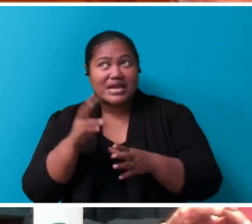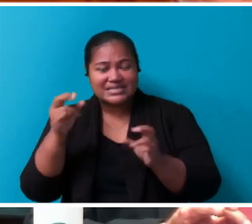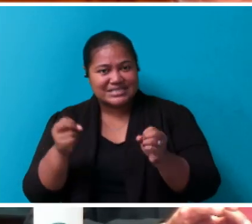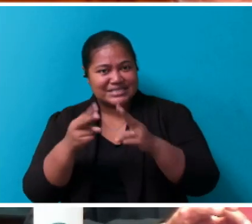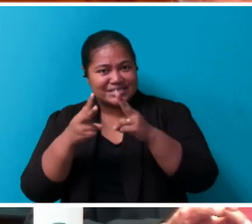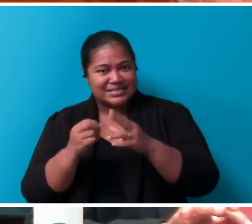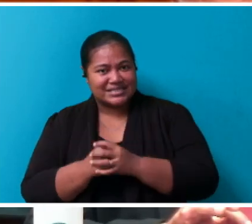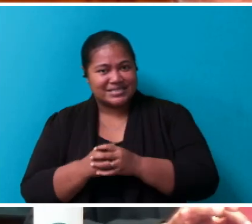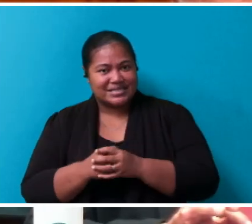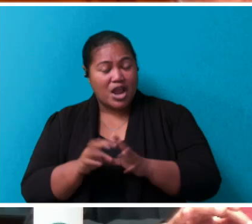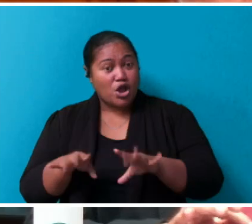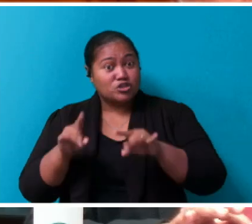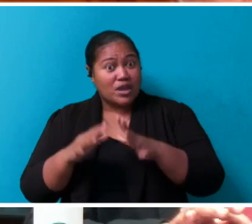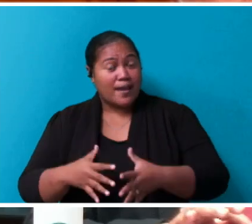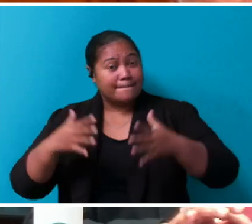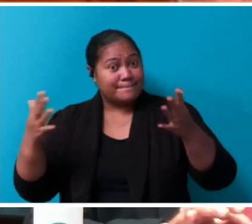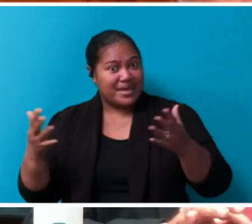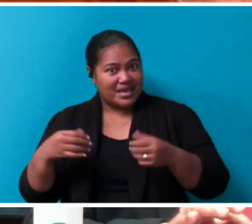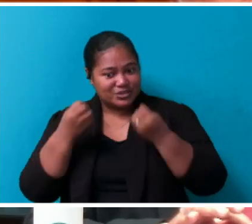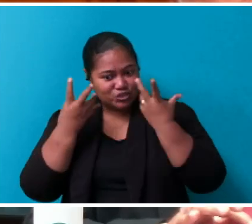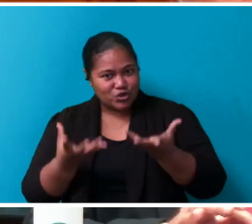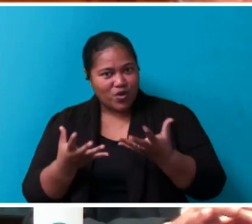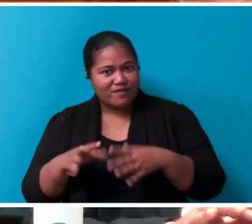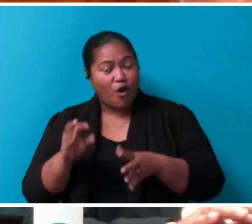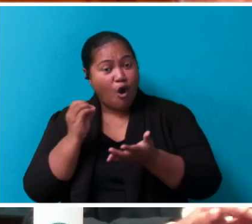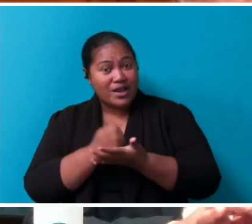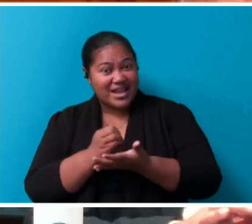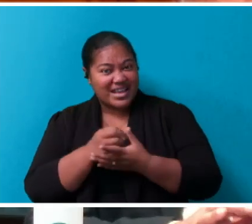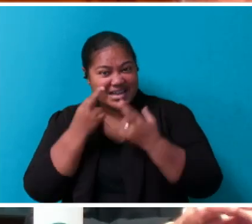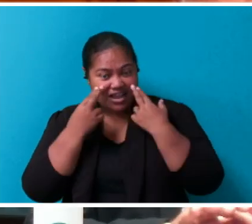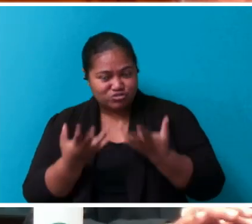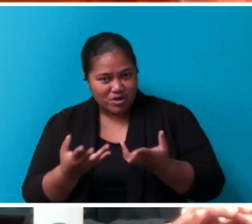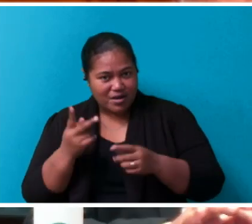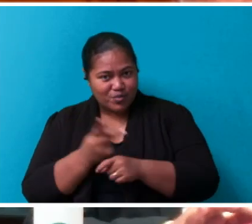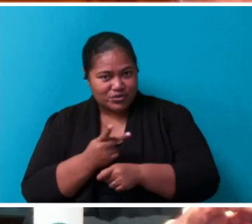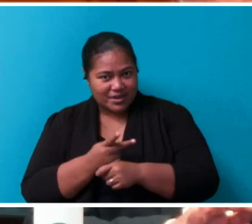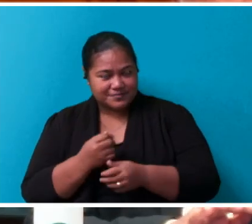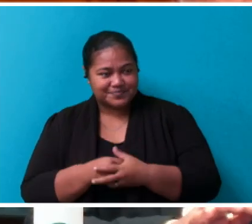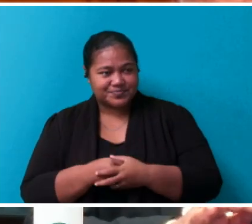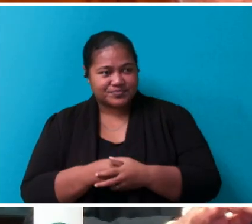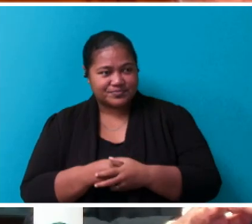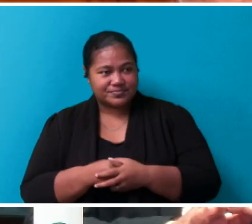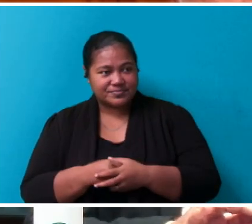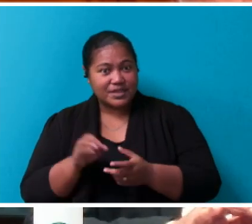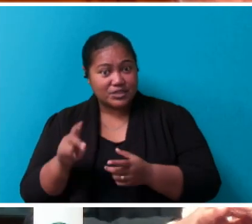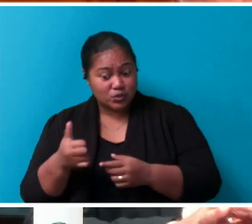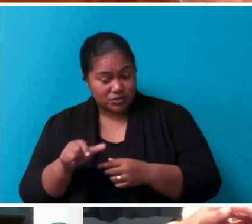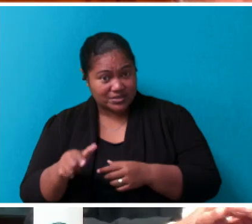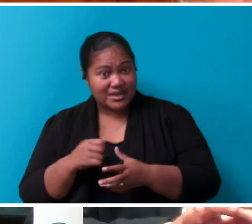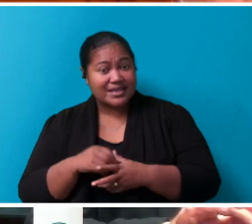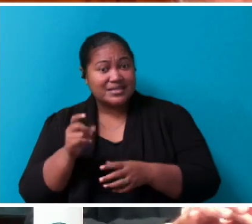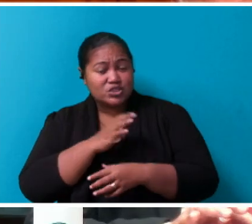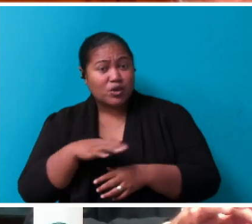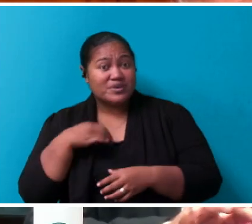trade show for organic and natural products. To complement these events, the Commission has launched an